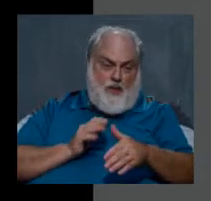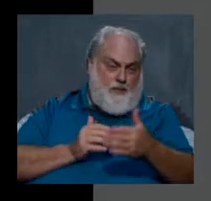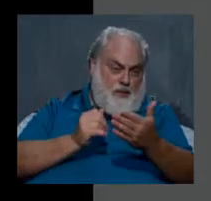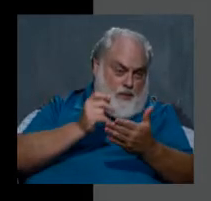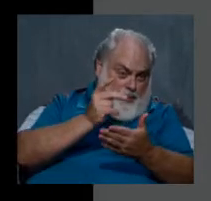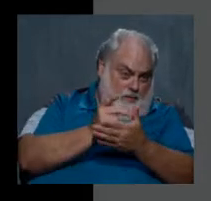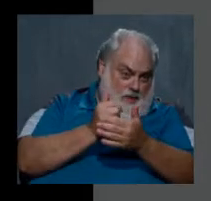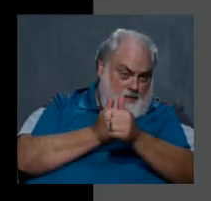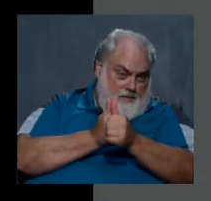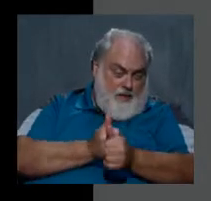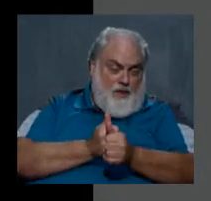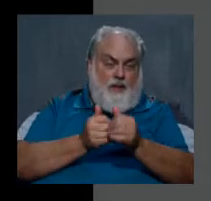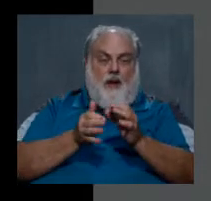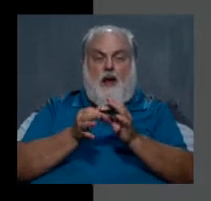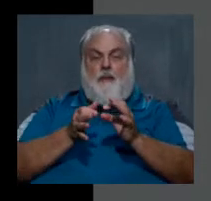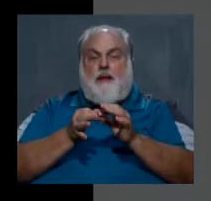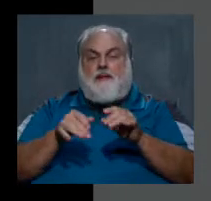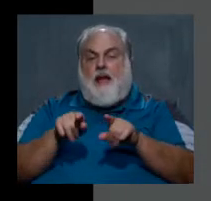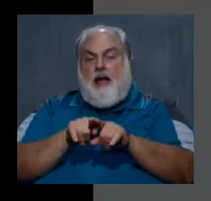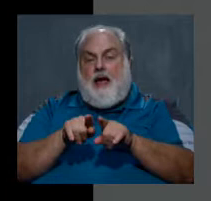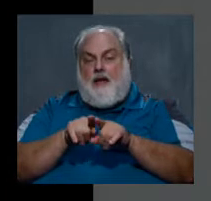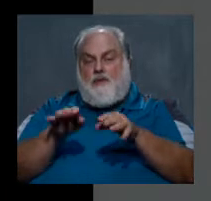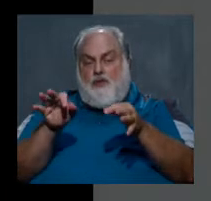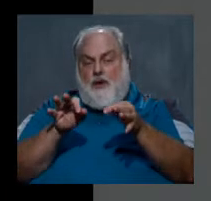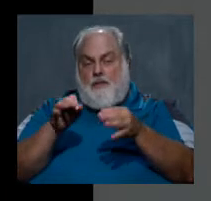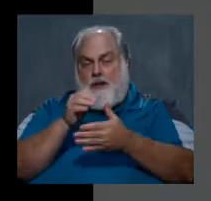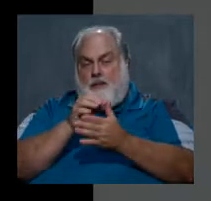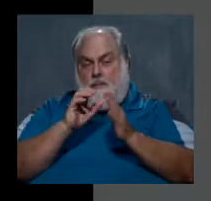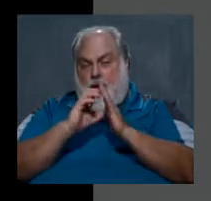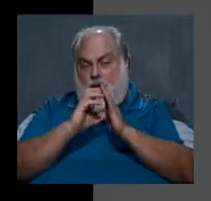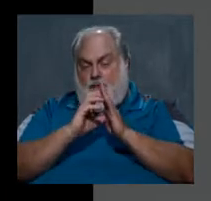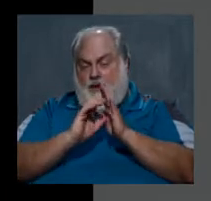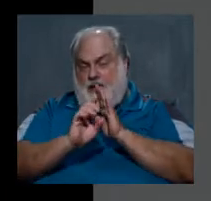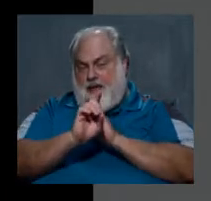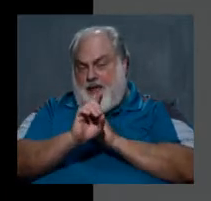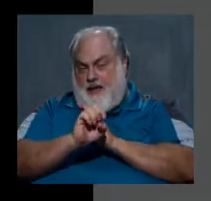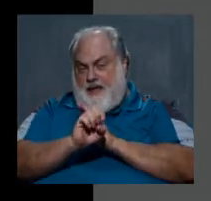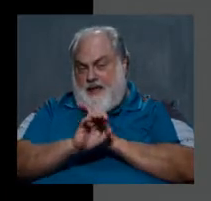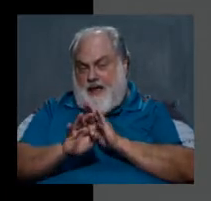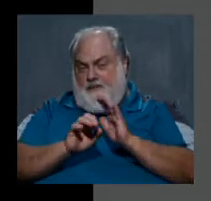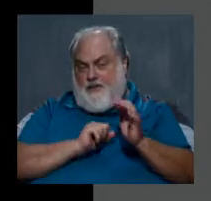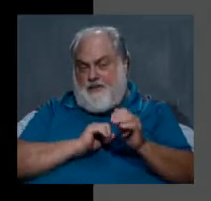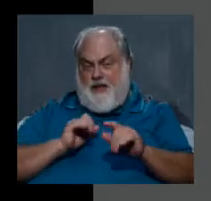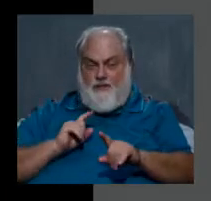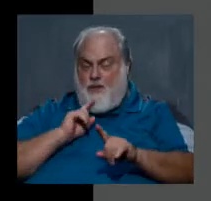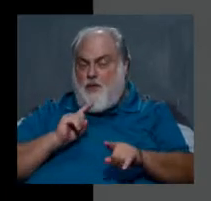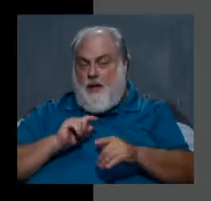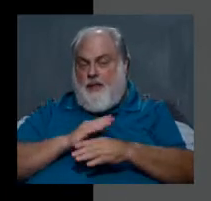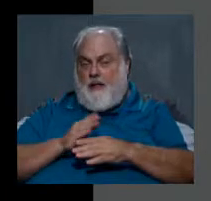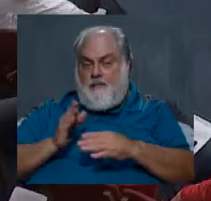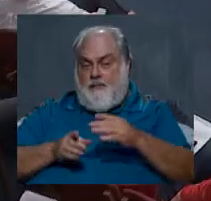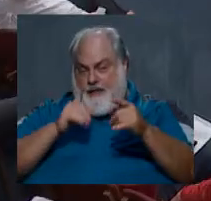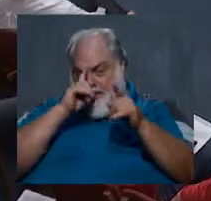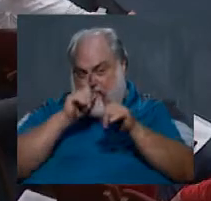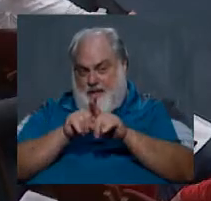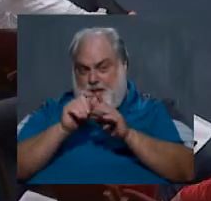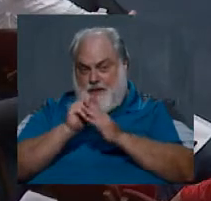request, subject to compliance with the comments and conditions as outlined in paragraphs D, E, and F of the Agenda Staff Report. And that concludes the consent